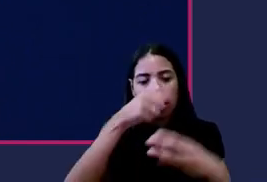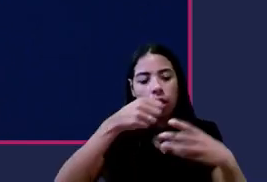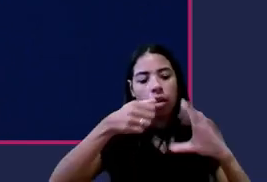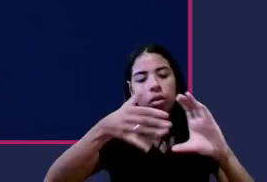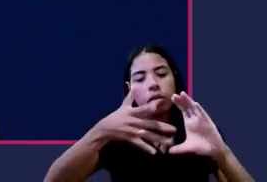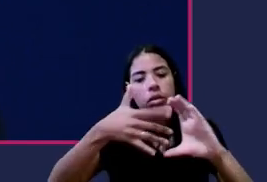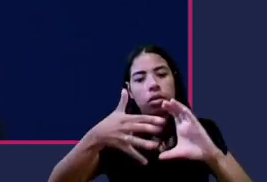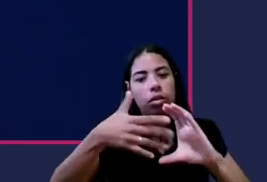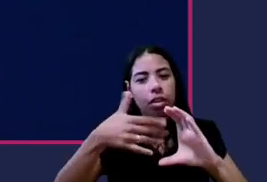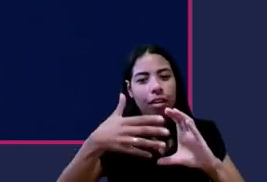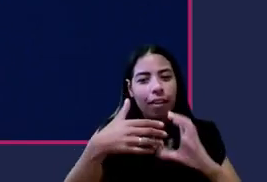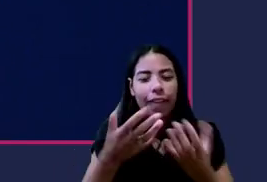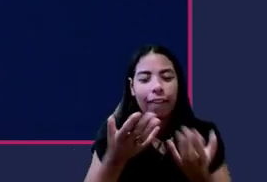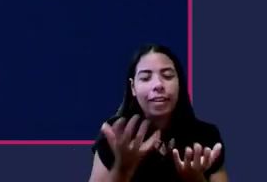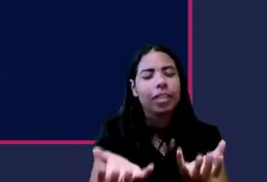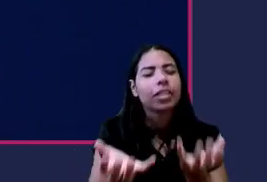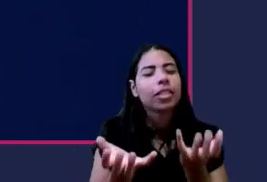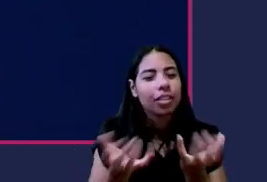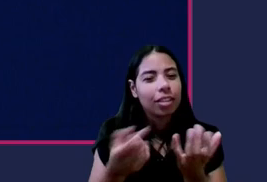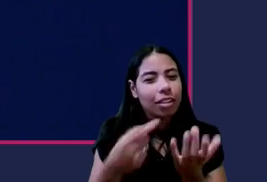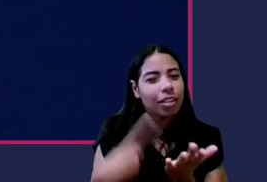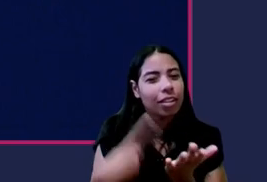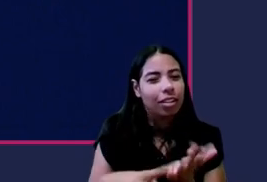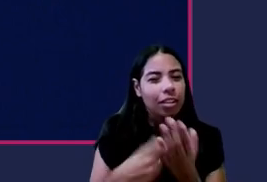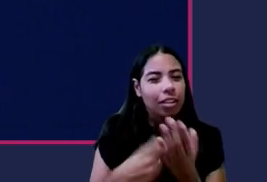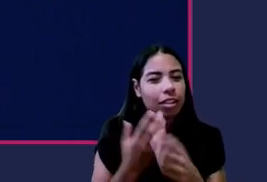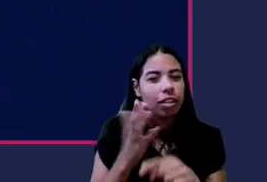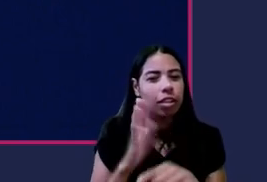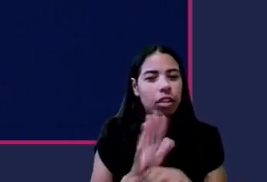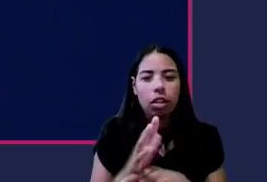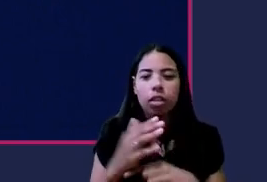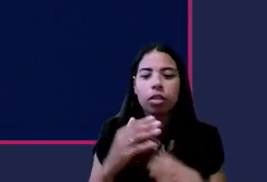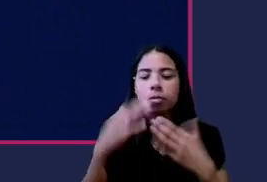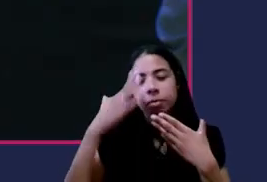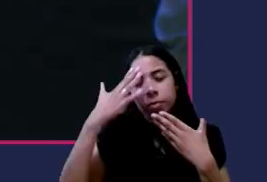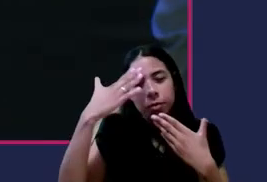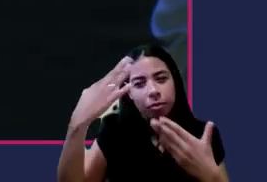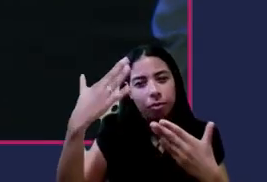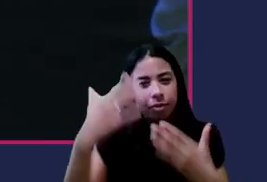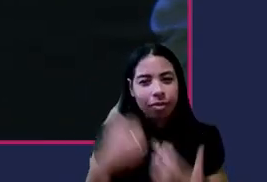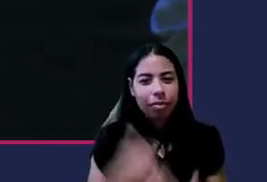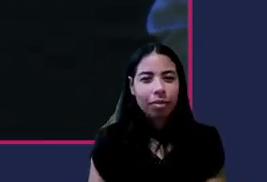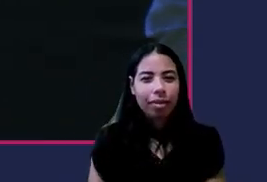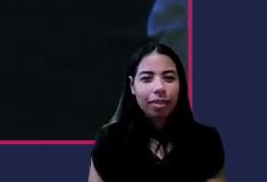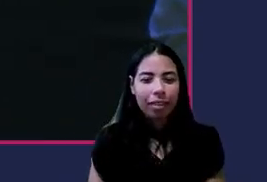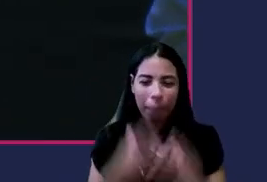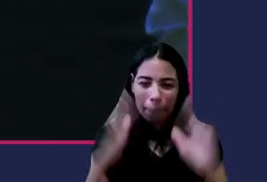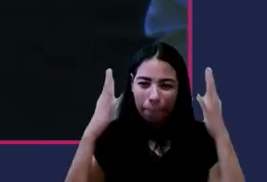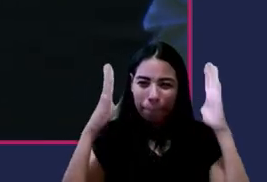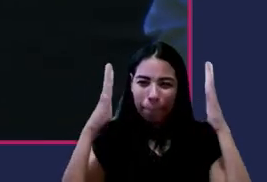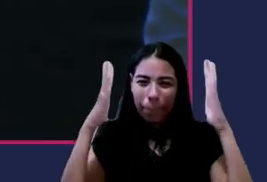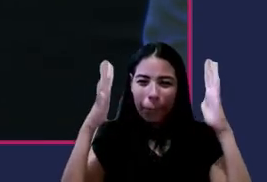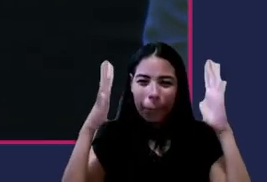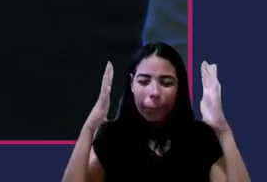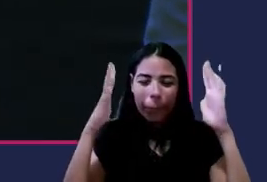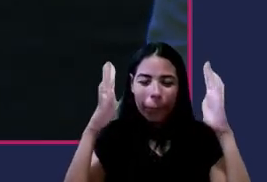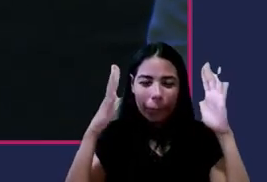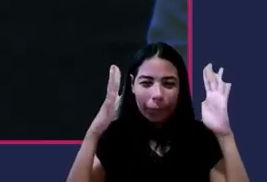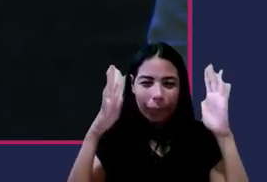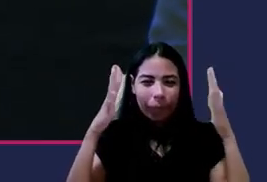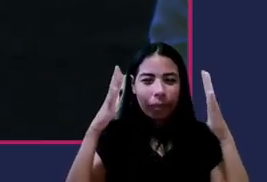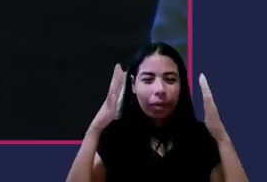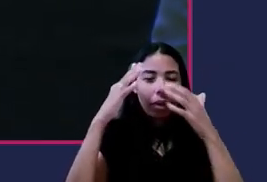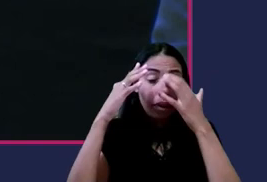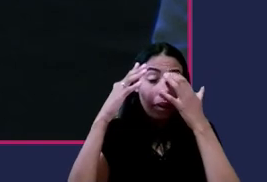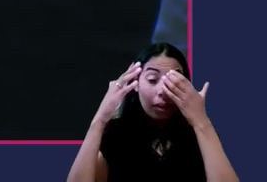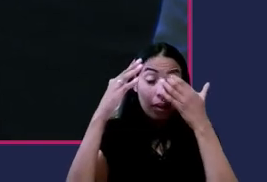a sum to finish making the hospital. You can count on Bruno Zambelli for anything you need. Thank you.